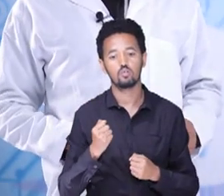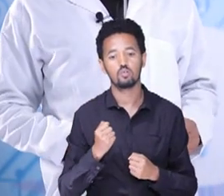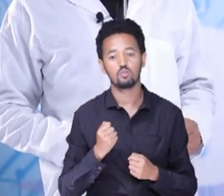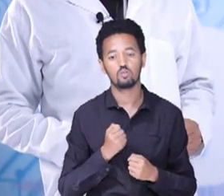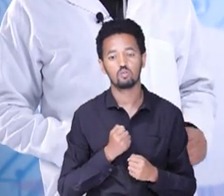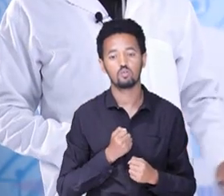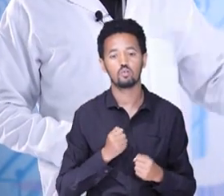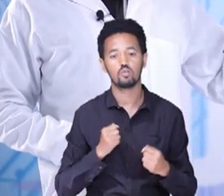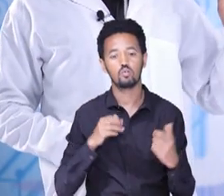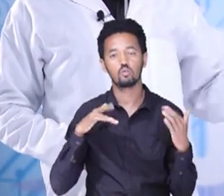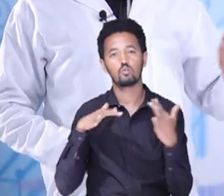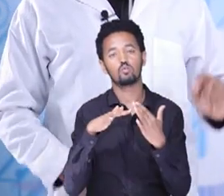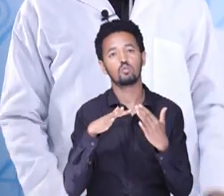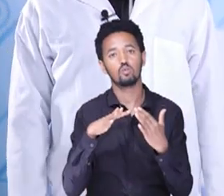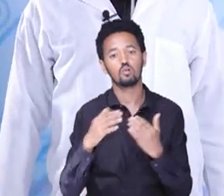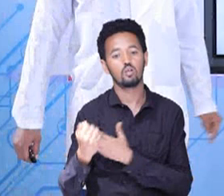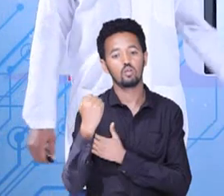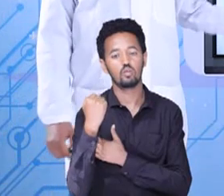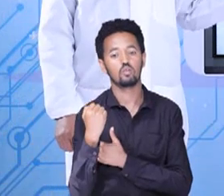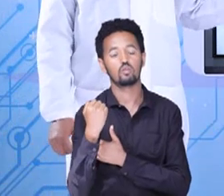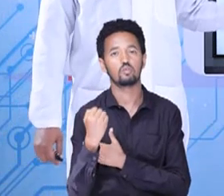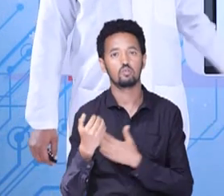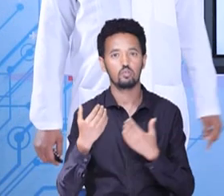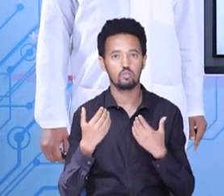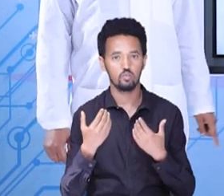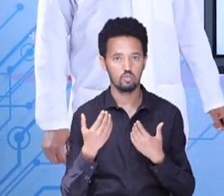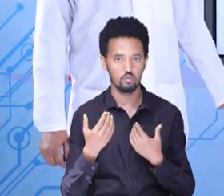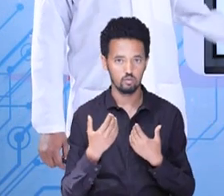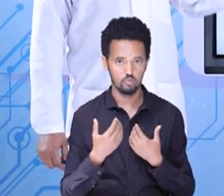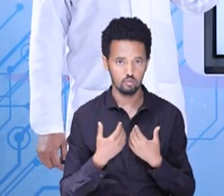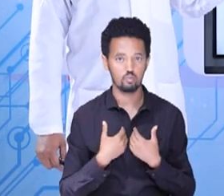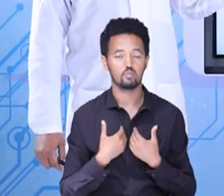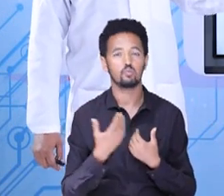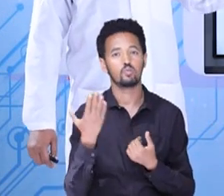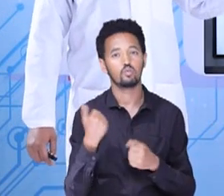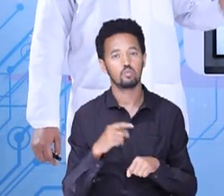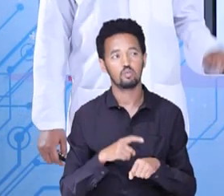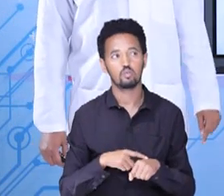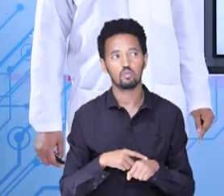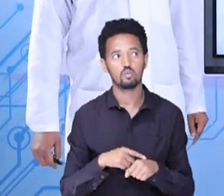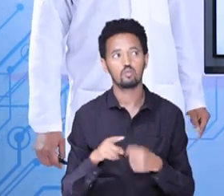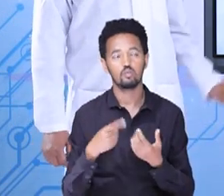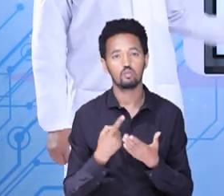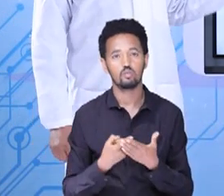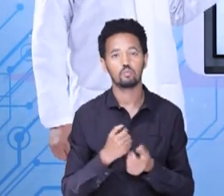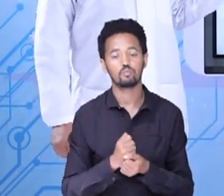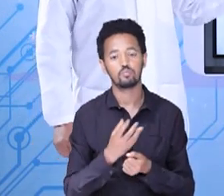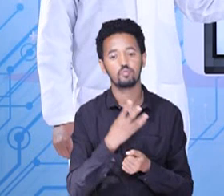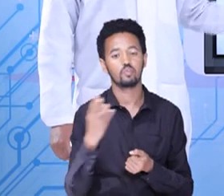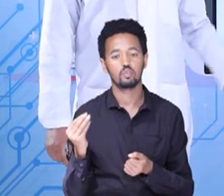dictatorship. The first lesson consists only restoration of the monarchy